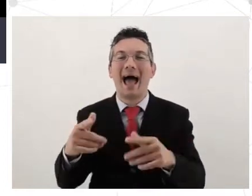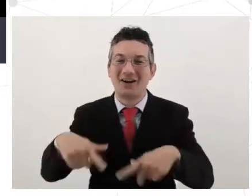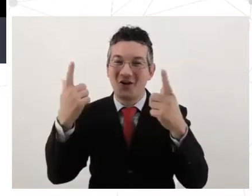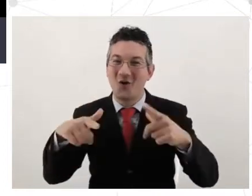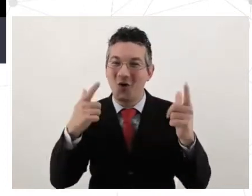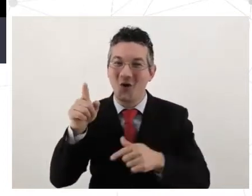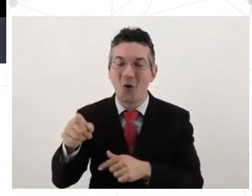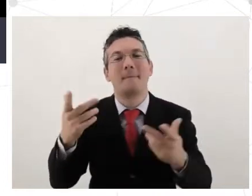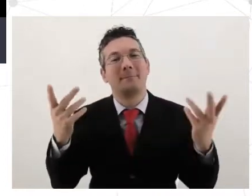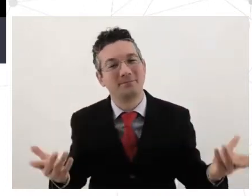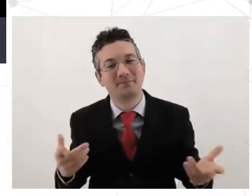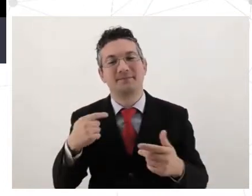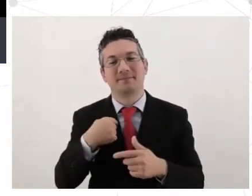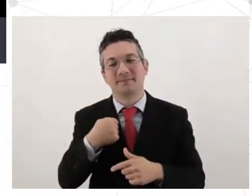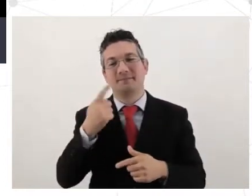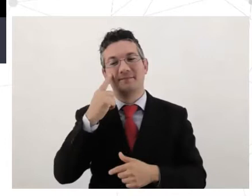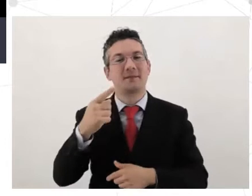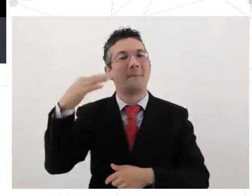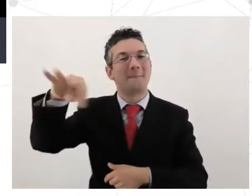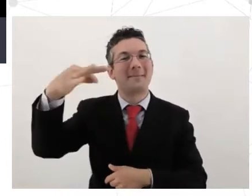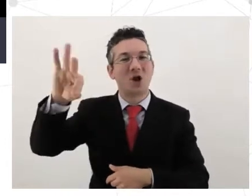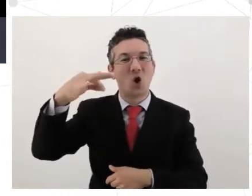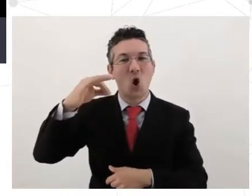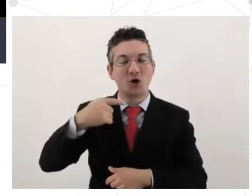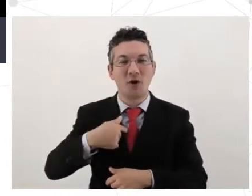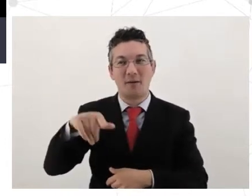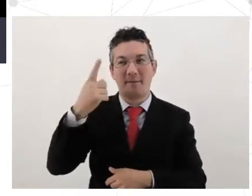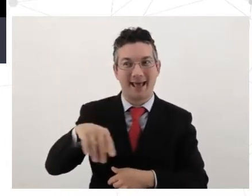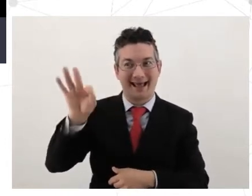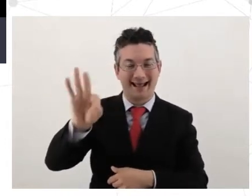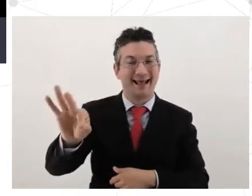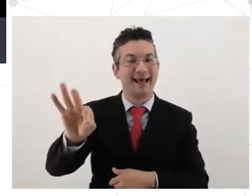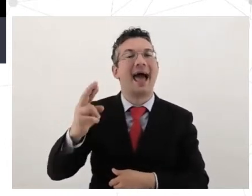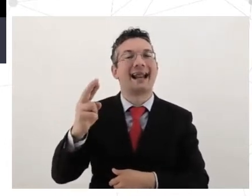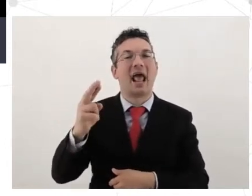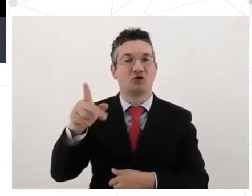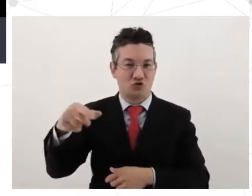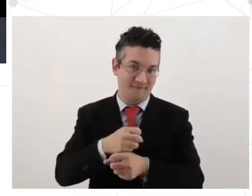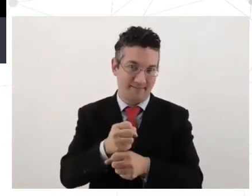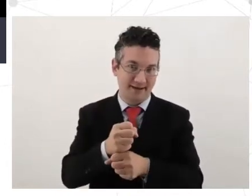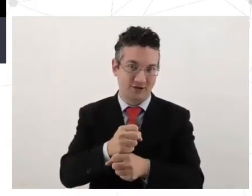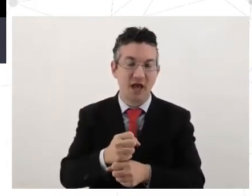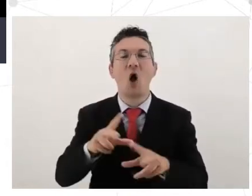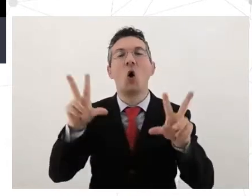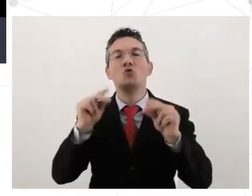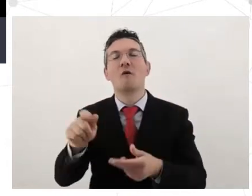Actually, friends, the intersection, which is Markham and Ellesmere, is one of the busiest intersections. We'll be crossing